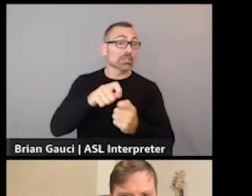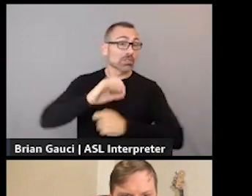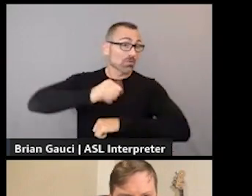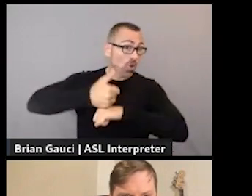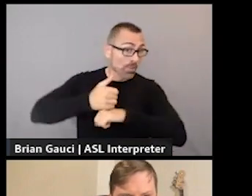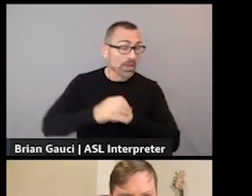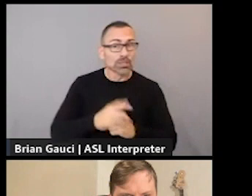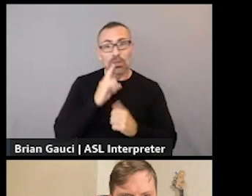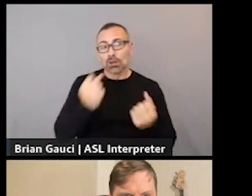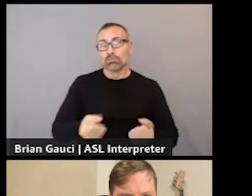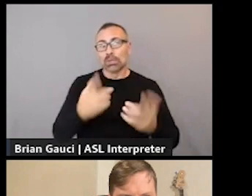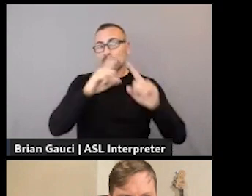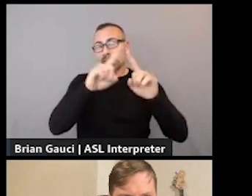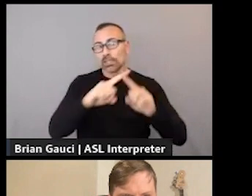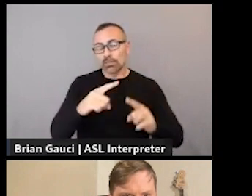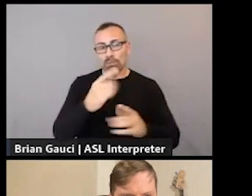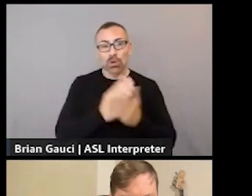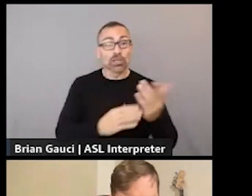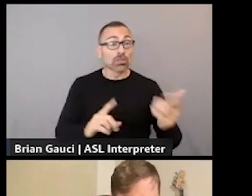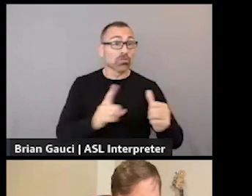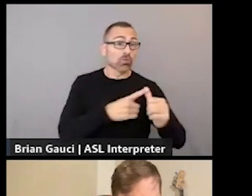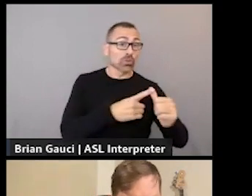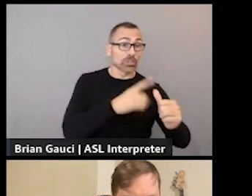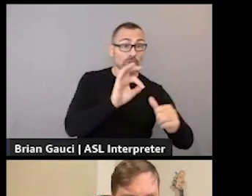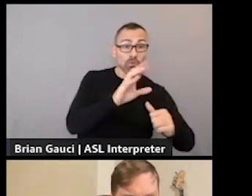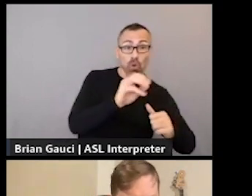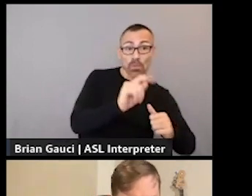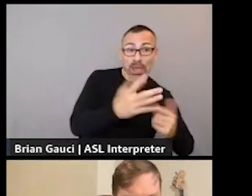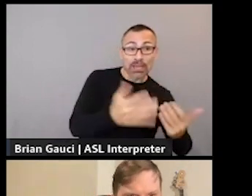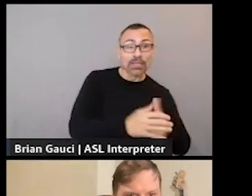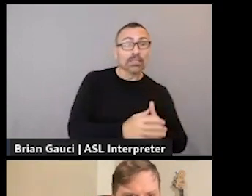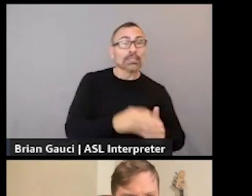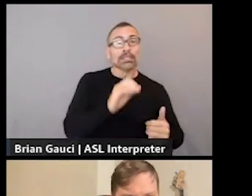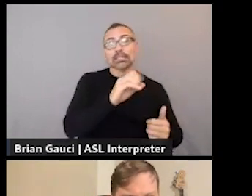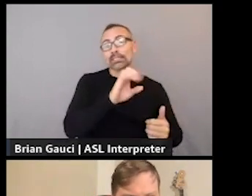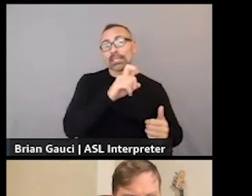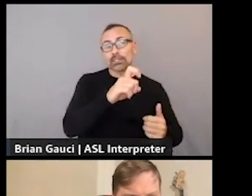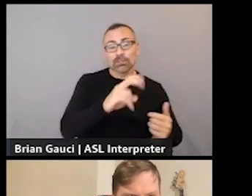that. There's first, what's the format setting? Is it CSV, Excel, PDFs? What is